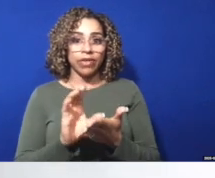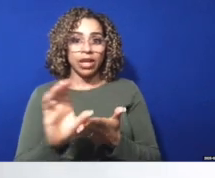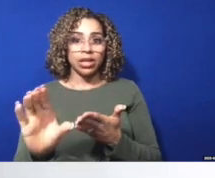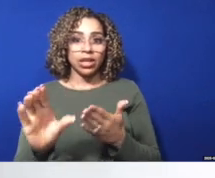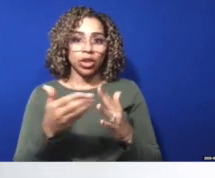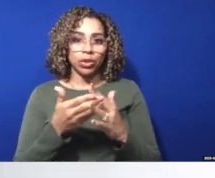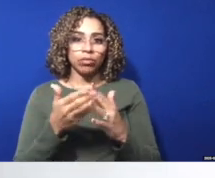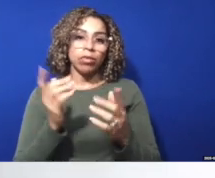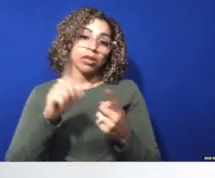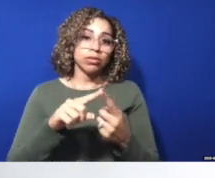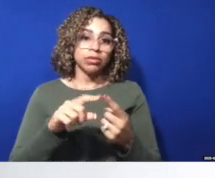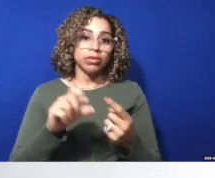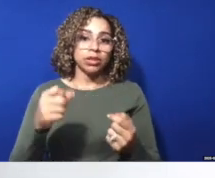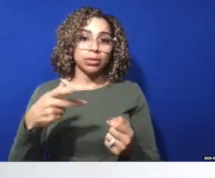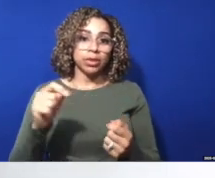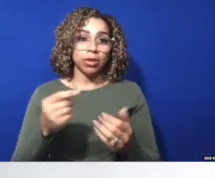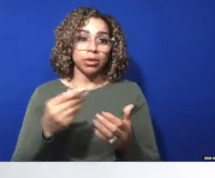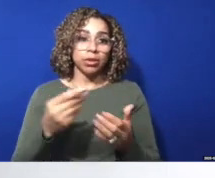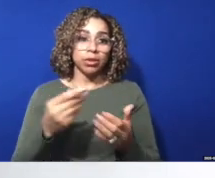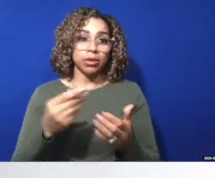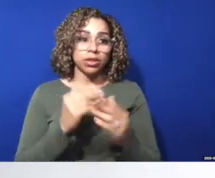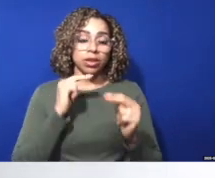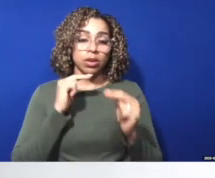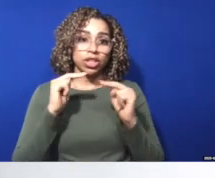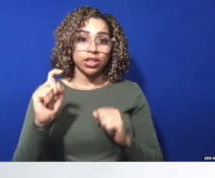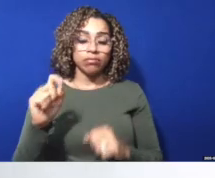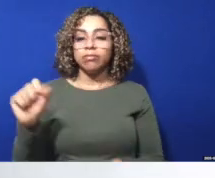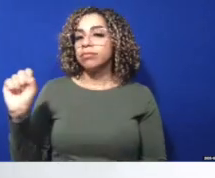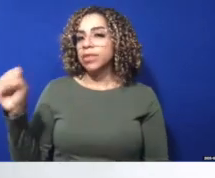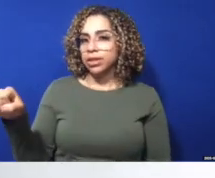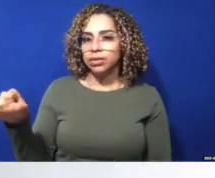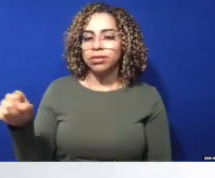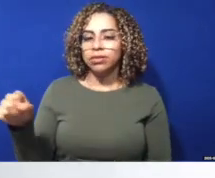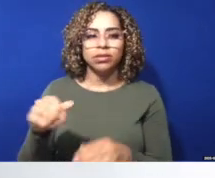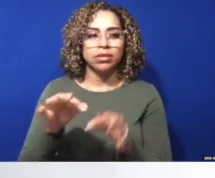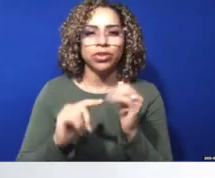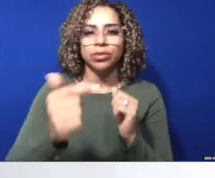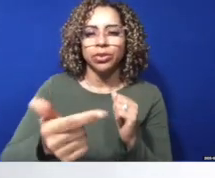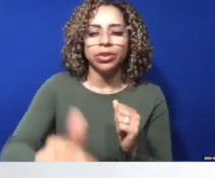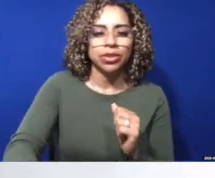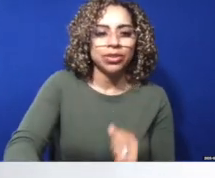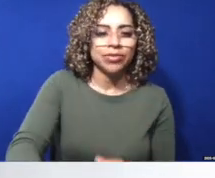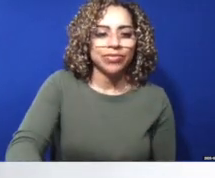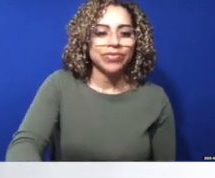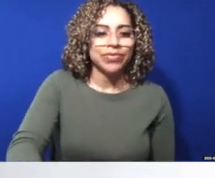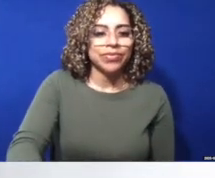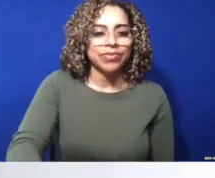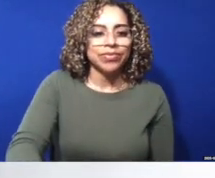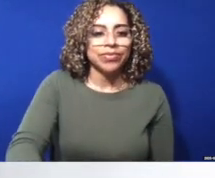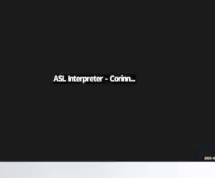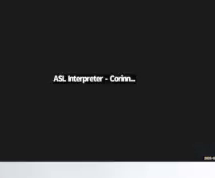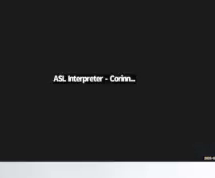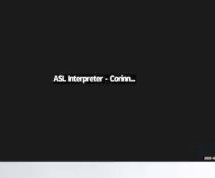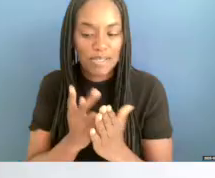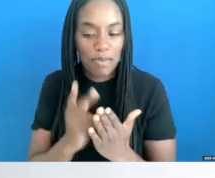the September budget negotiations? Yes, any of our incentive programs, projects could